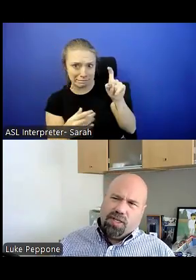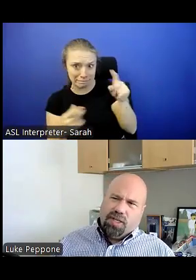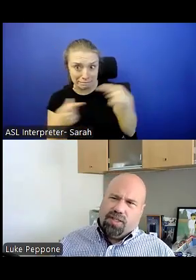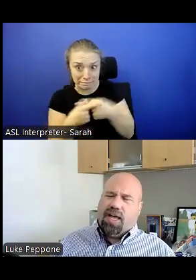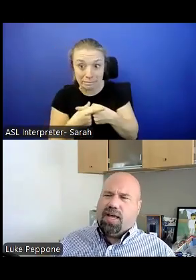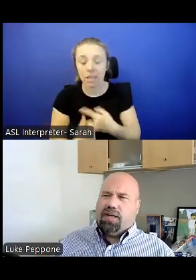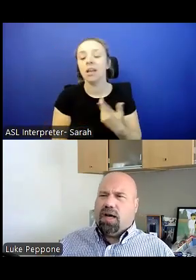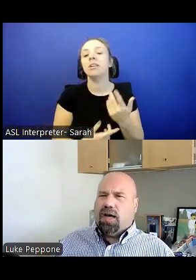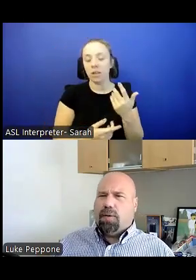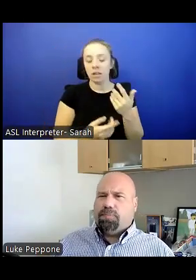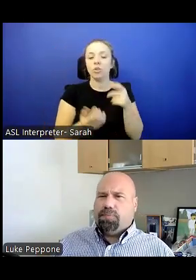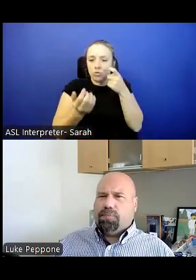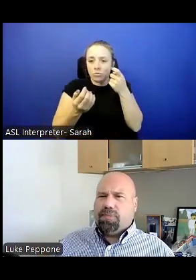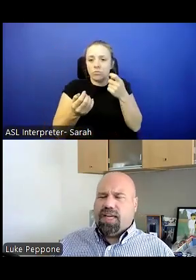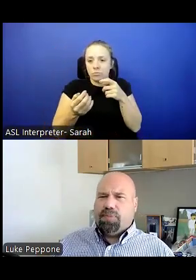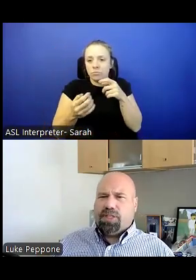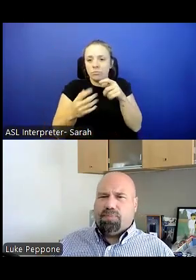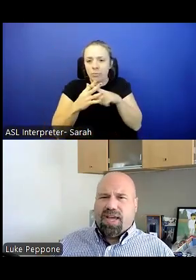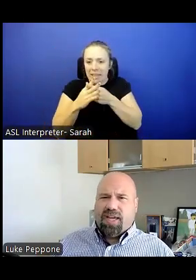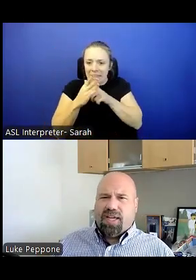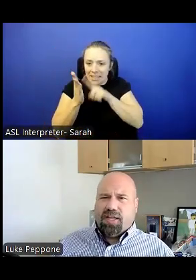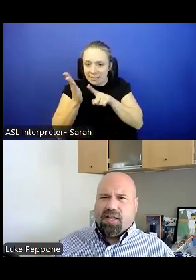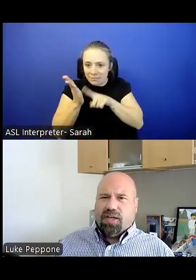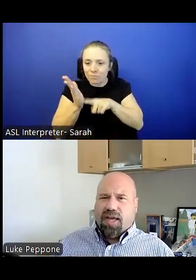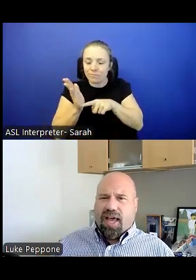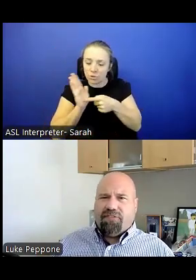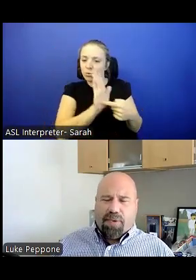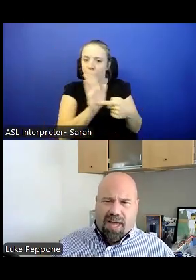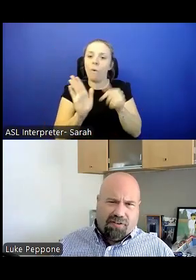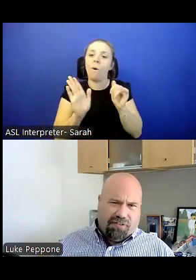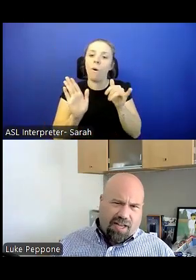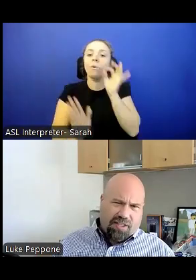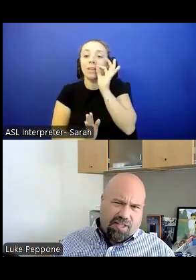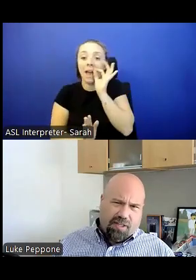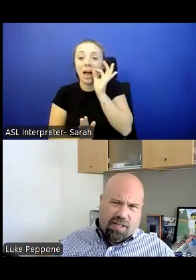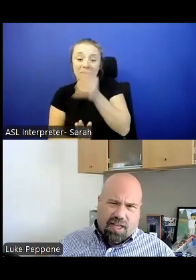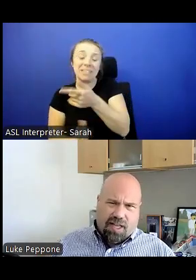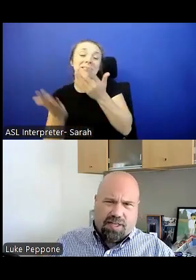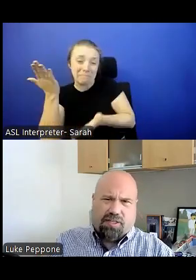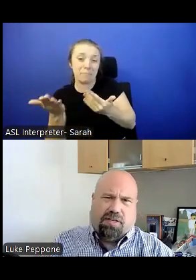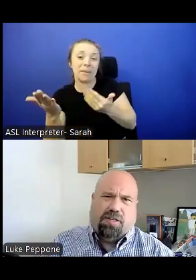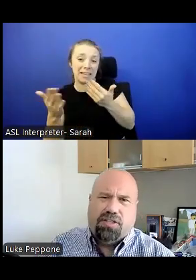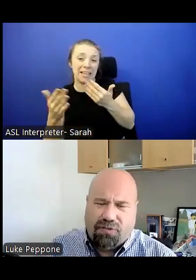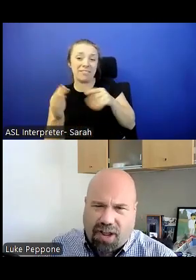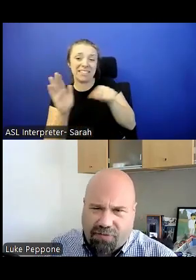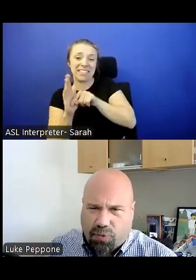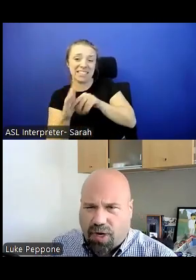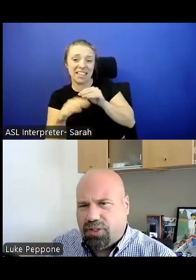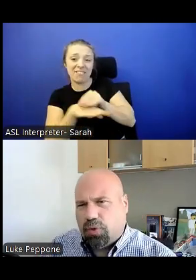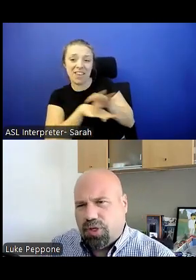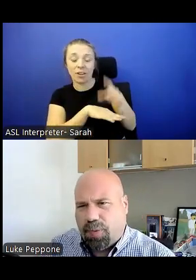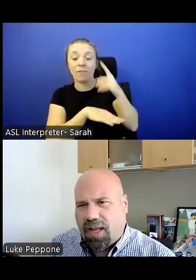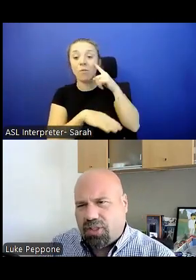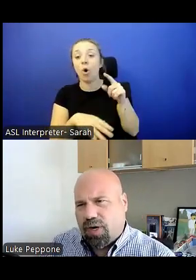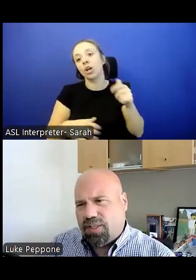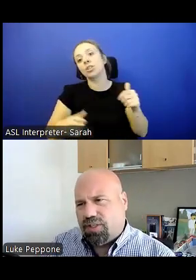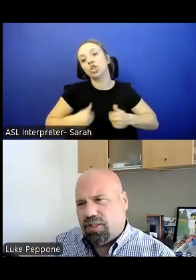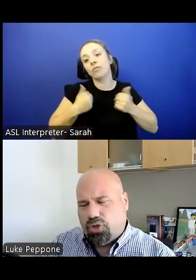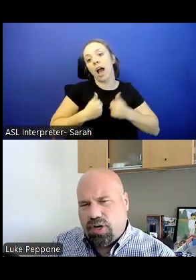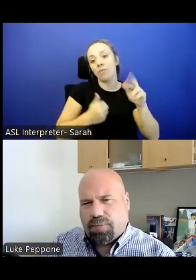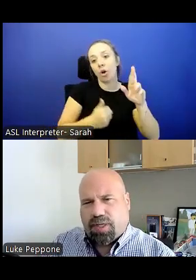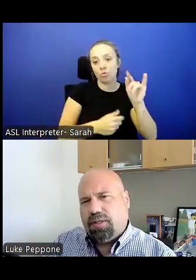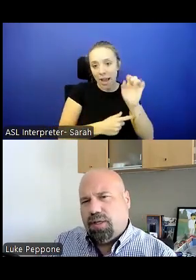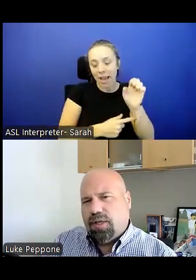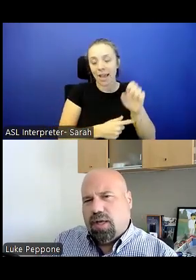showing that cannabis may have a bad effect on survival rates or response rates